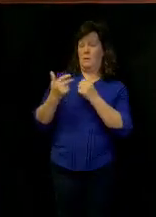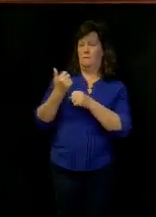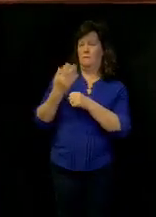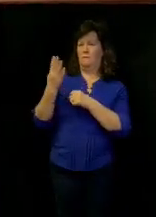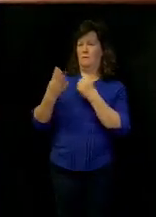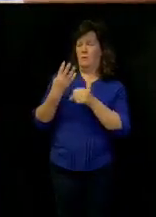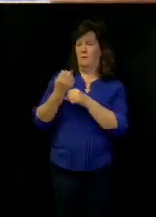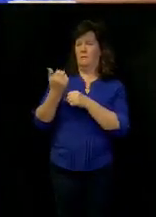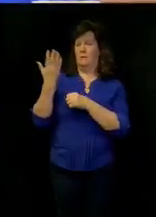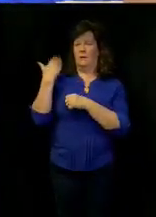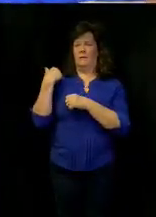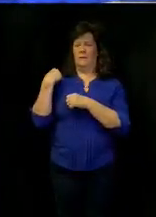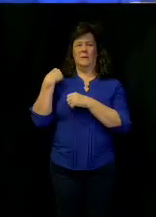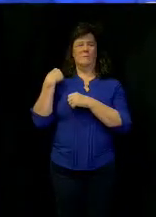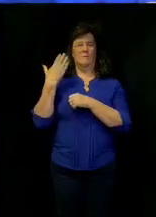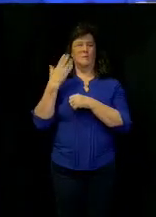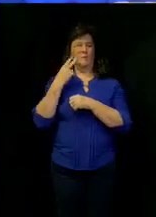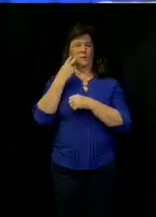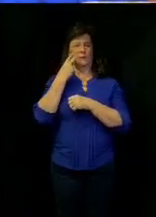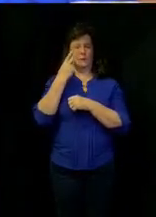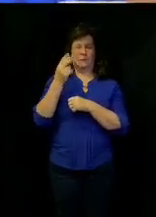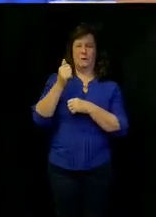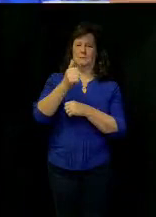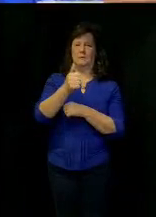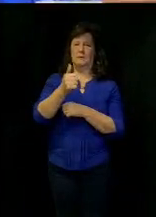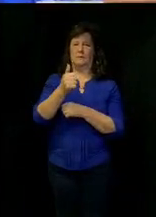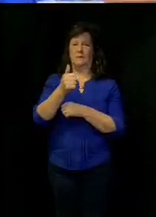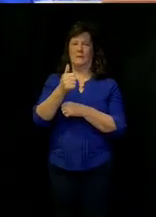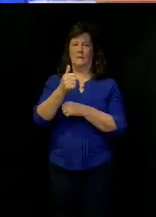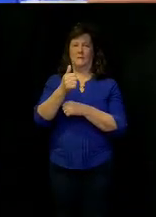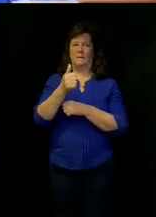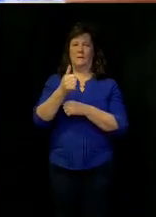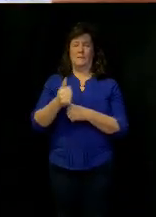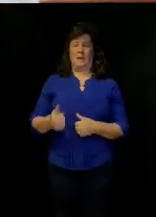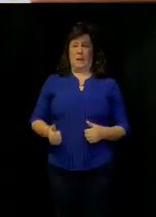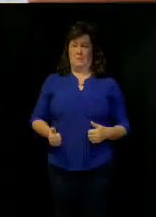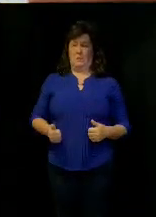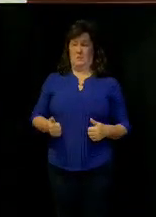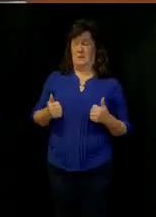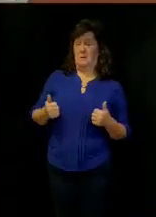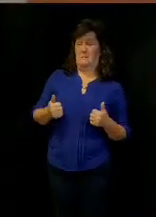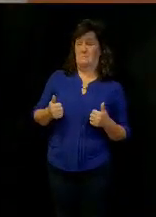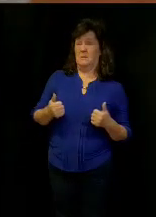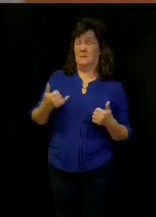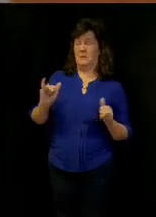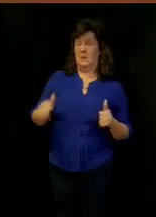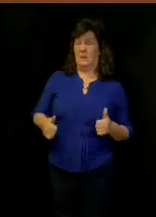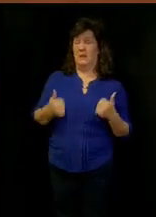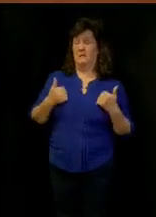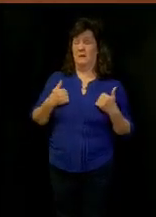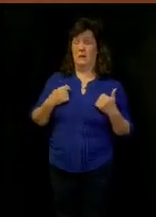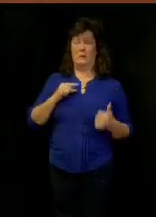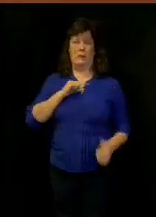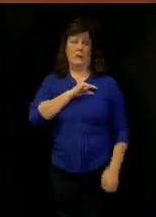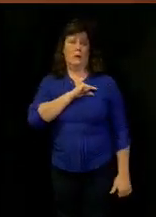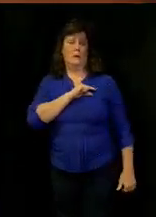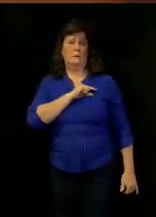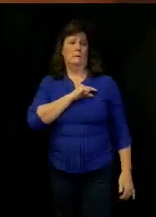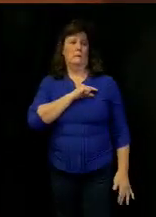that you were involved in. You'll start seeing I went to God, but I'm still living in the guilt. I'm still living in the condemnation. I'm still living in